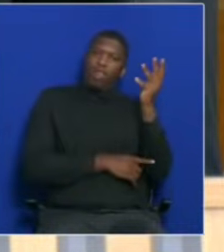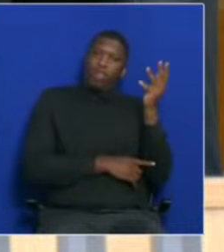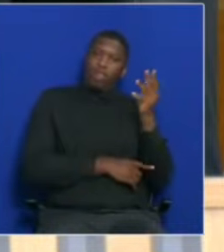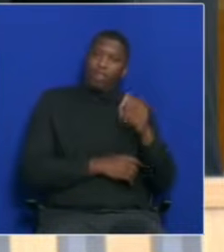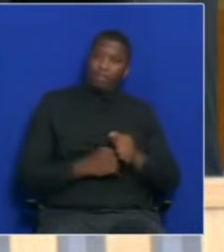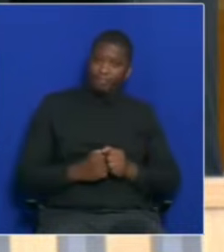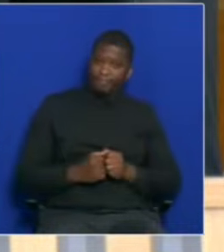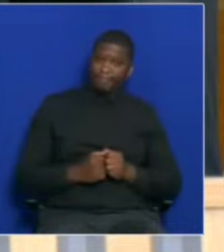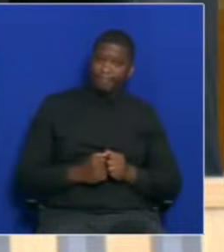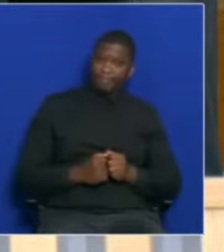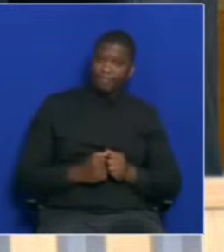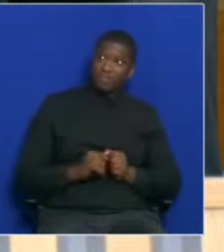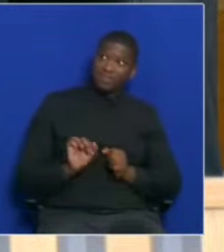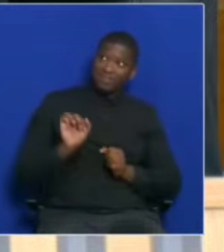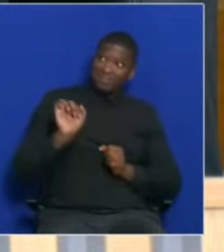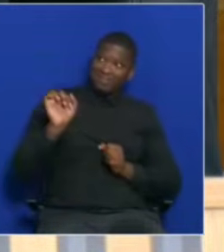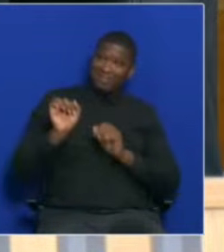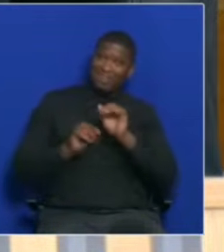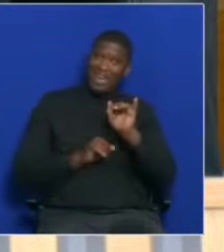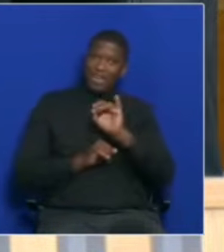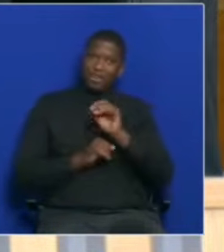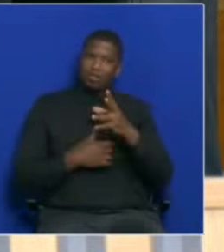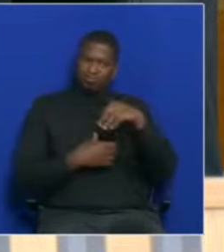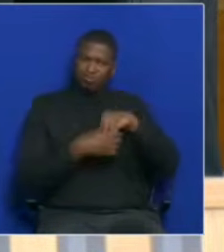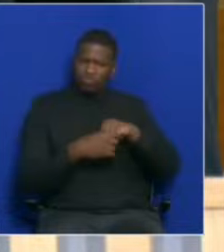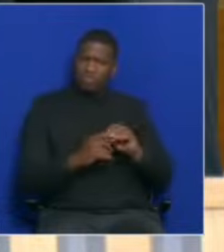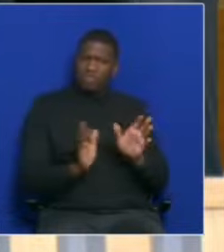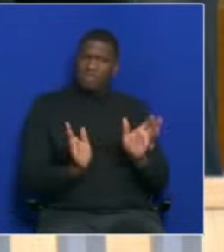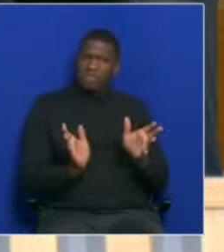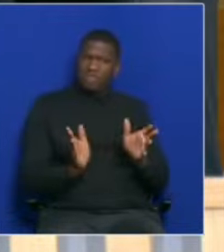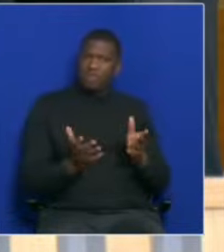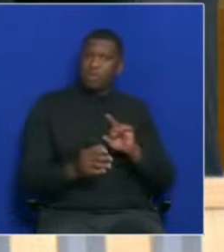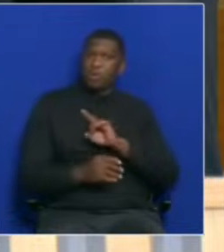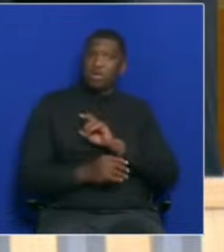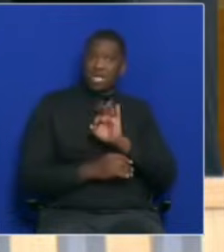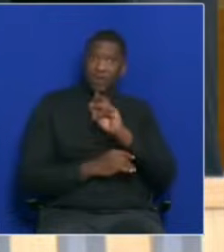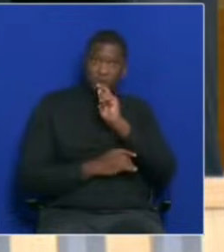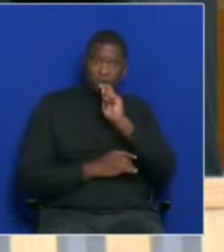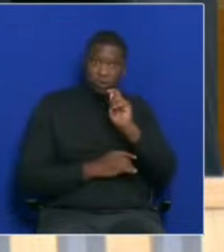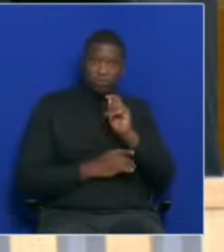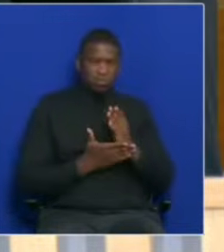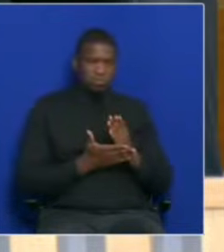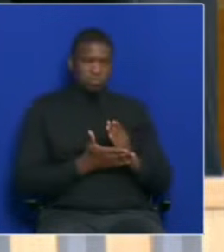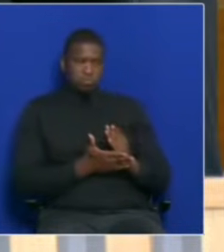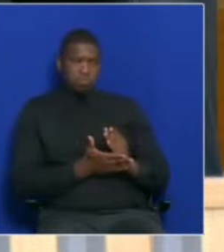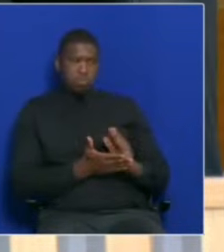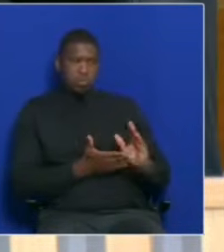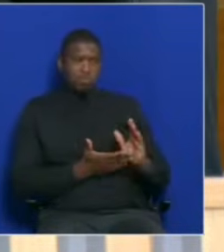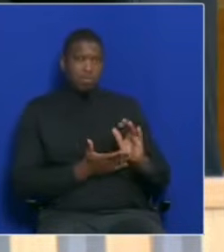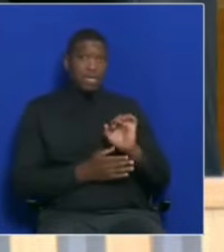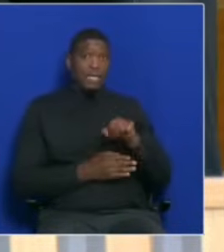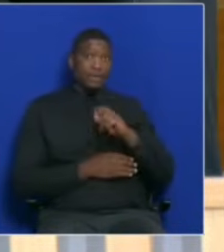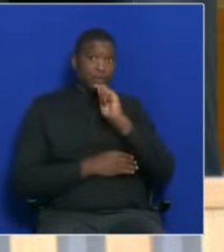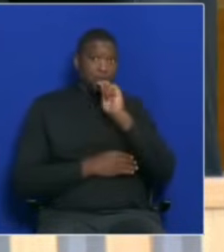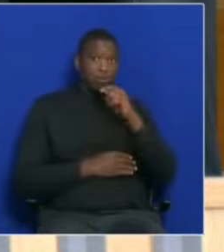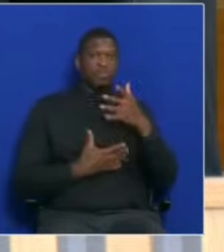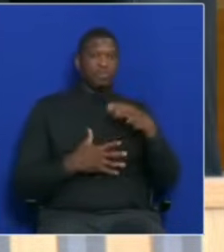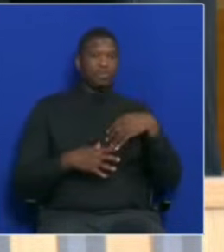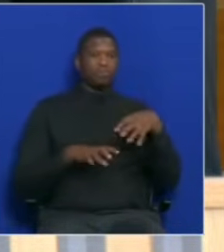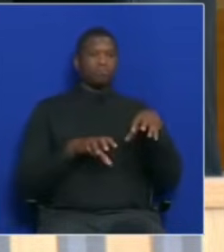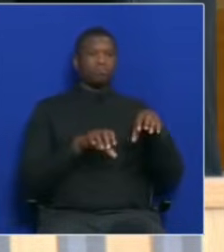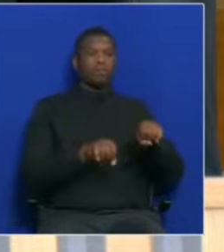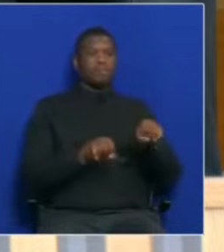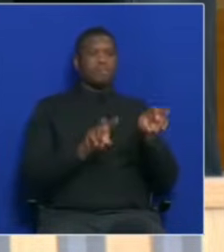She had not excluded you. Otherwise, she may well have taken the matter. It's an ID matter in the way that you described